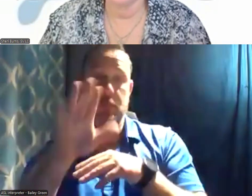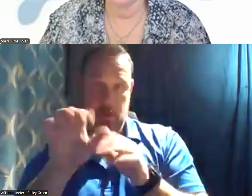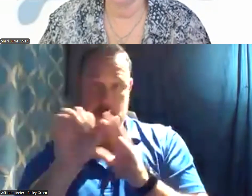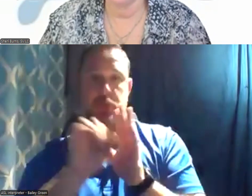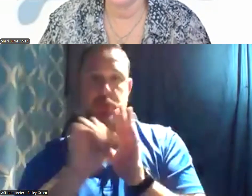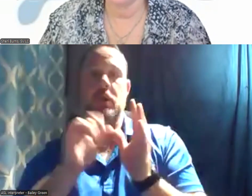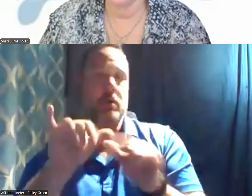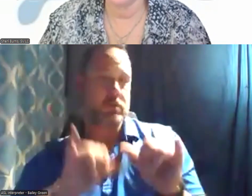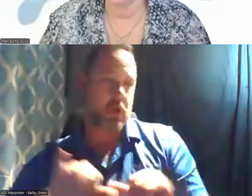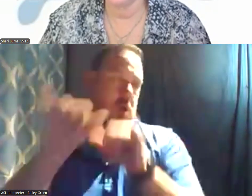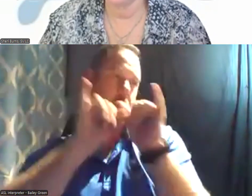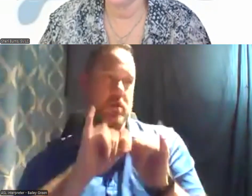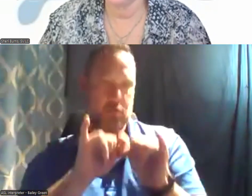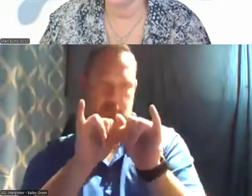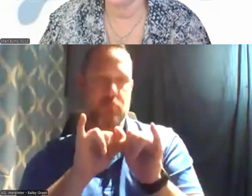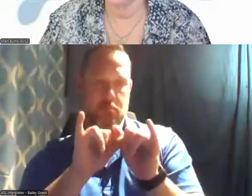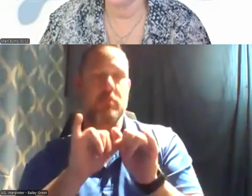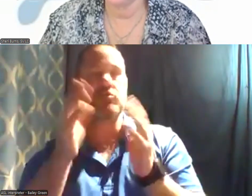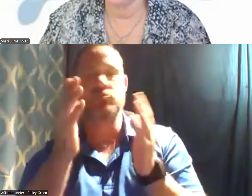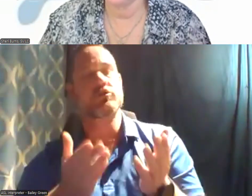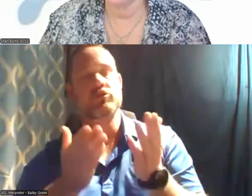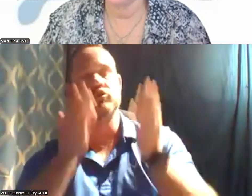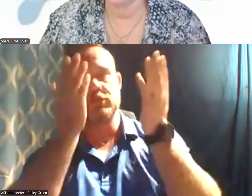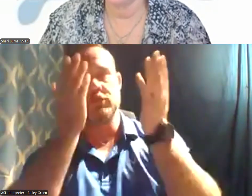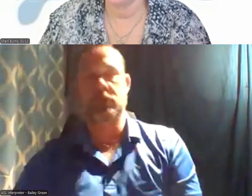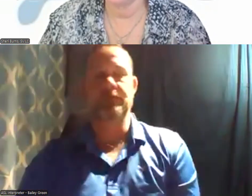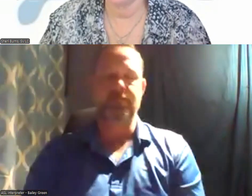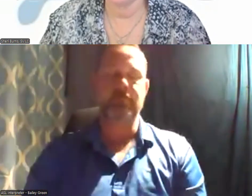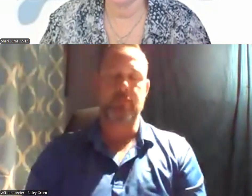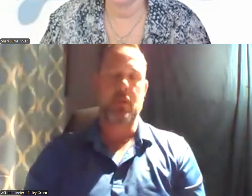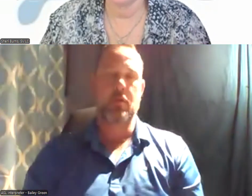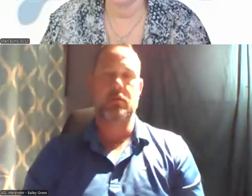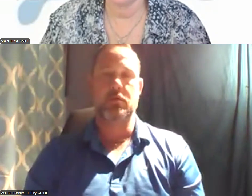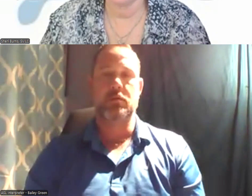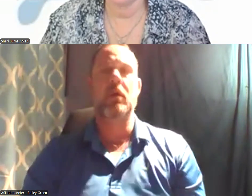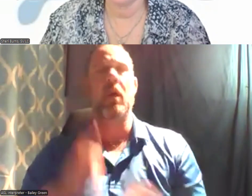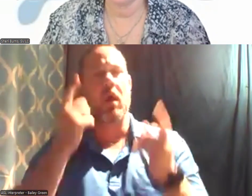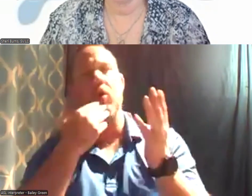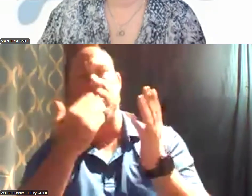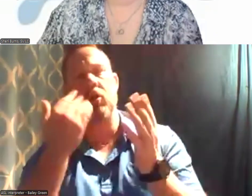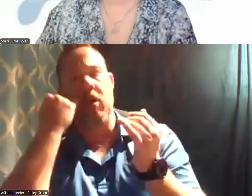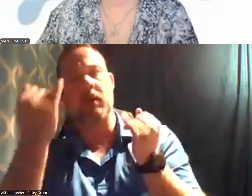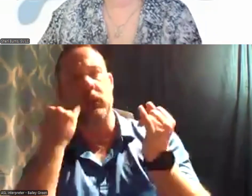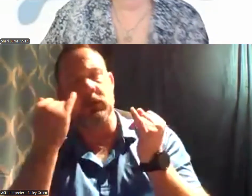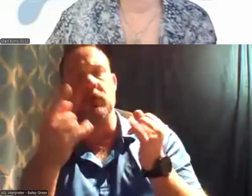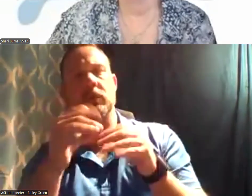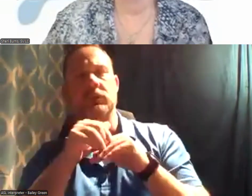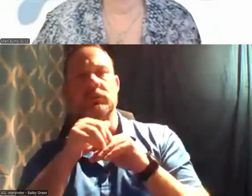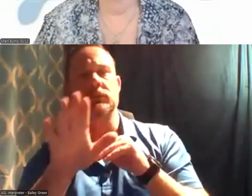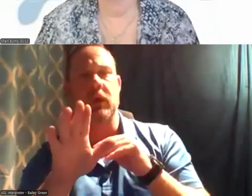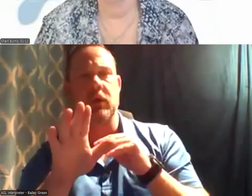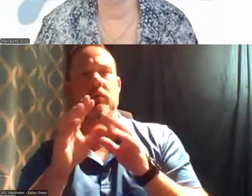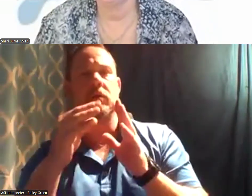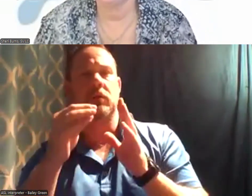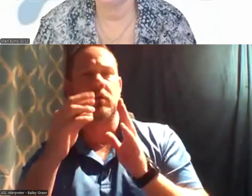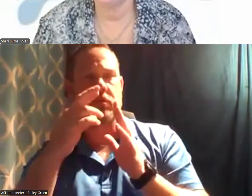you're all on the same page about it. That's just a suggestion given timing. I think it's a good idea. And if you can send the roster for